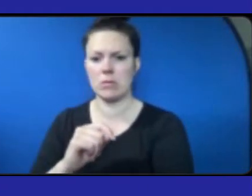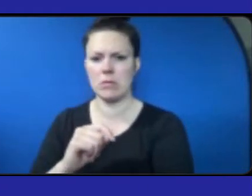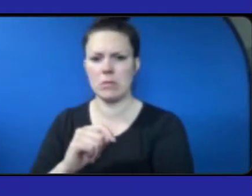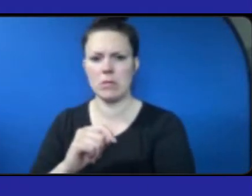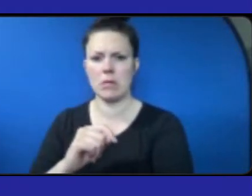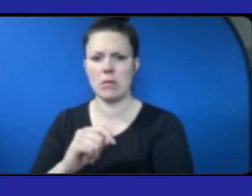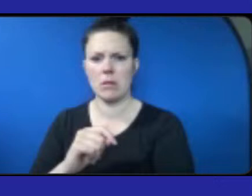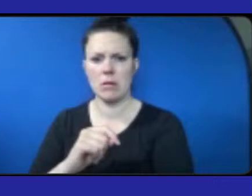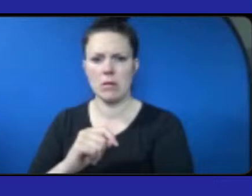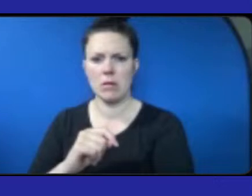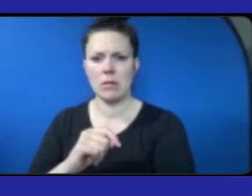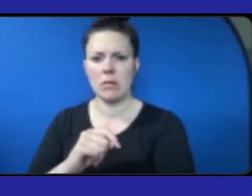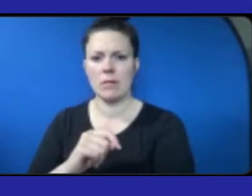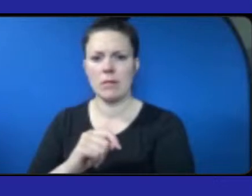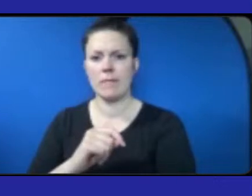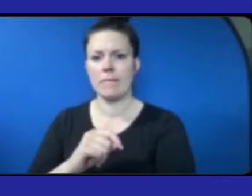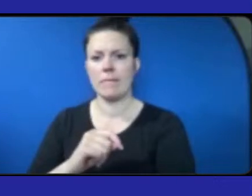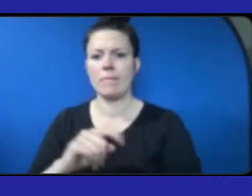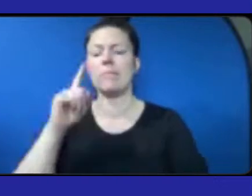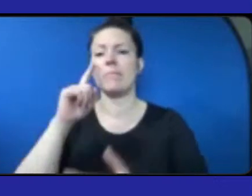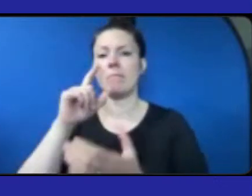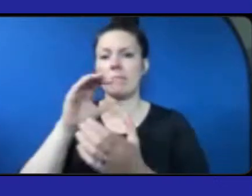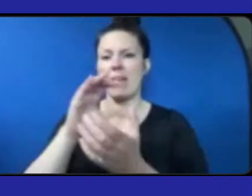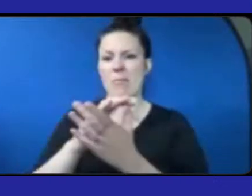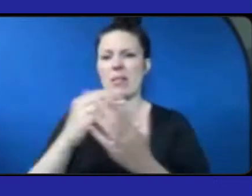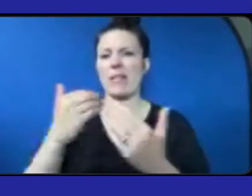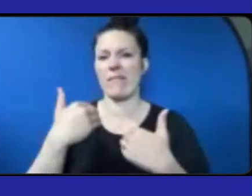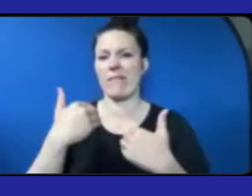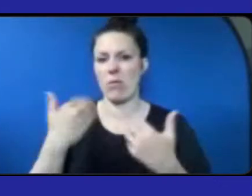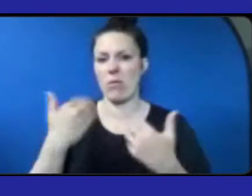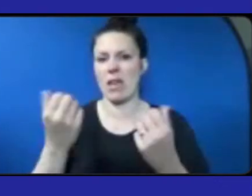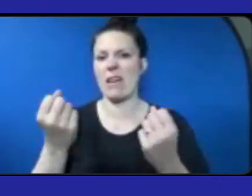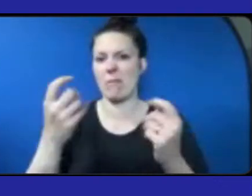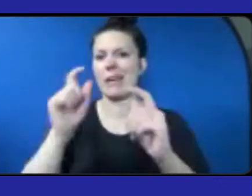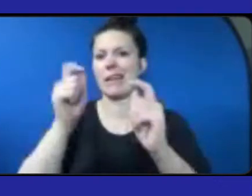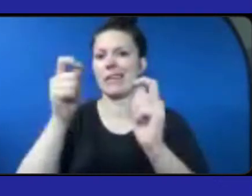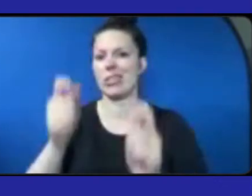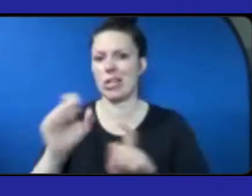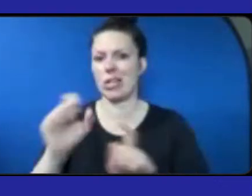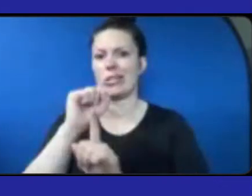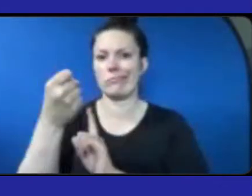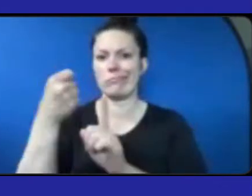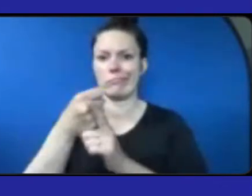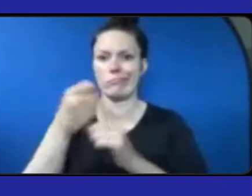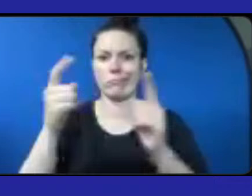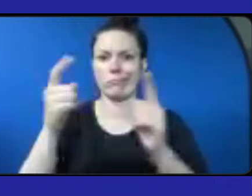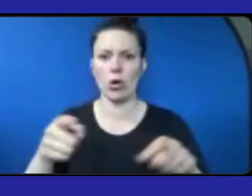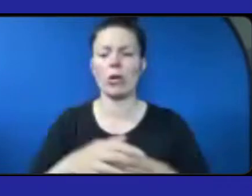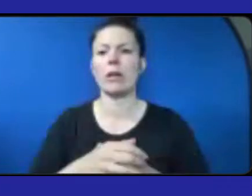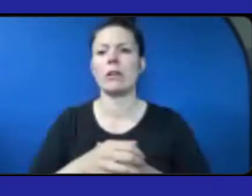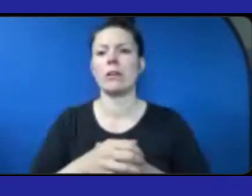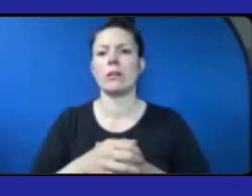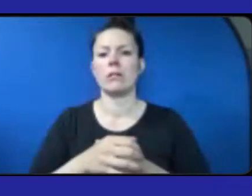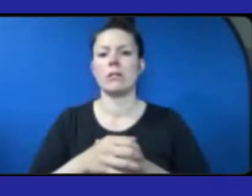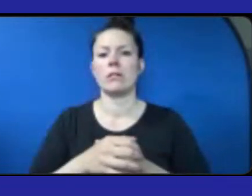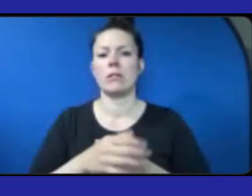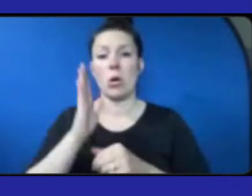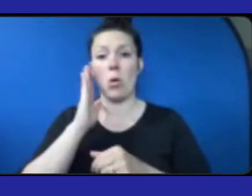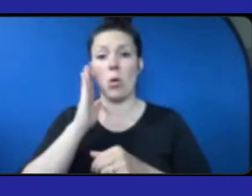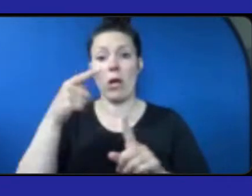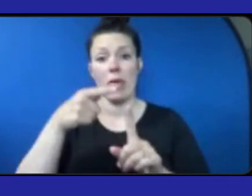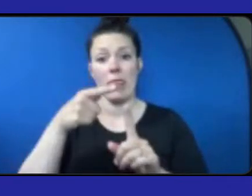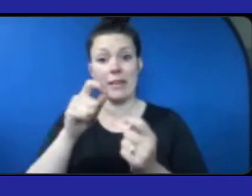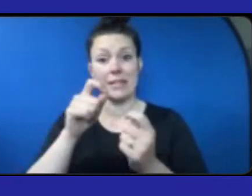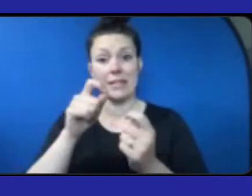I believe that, we have all these changing events occurring. Will these